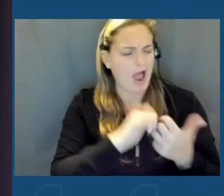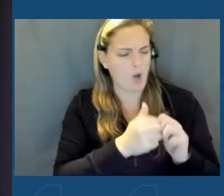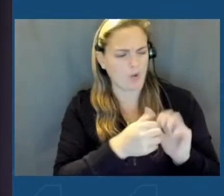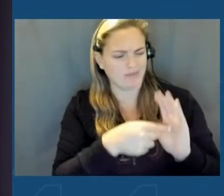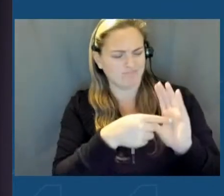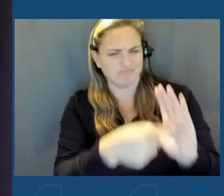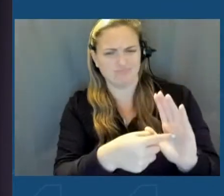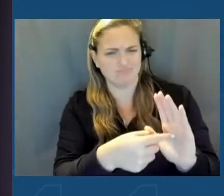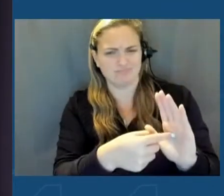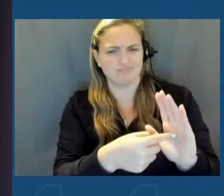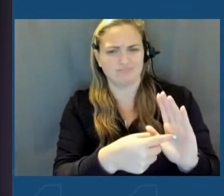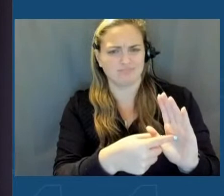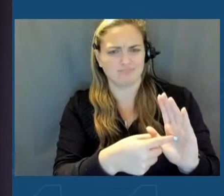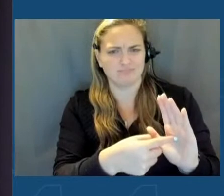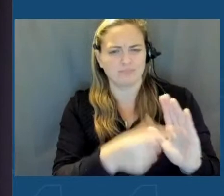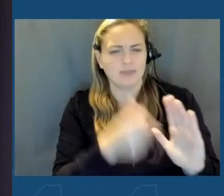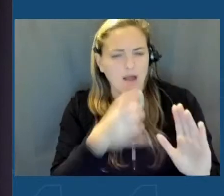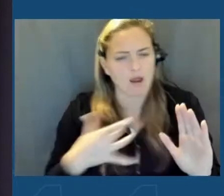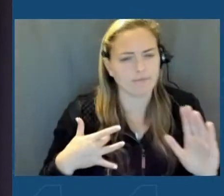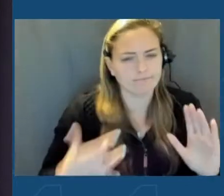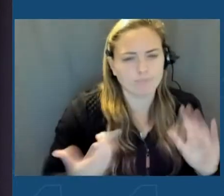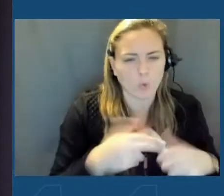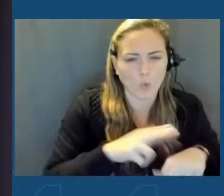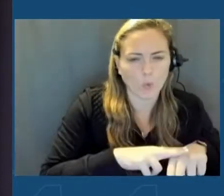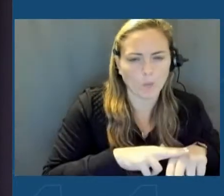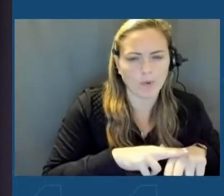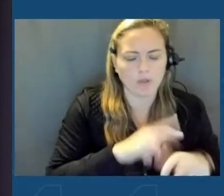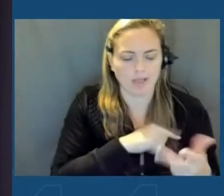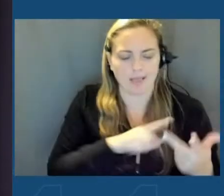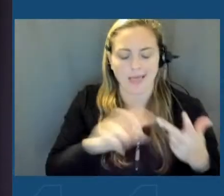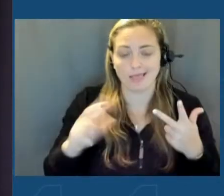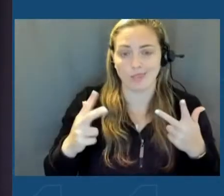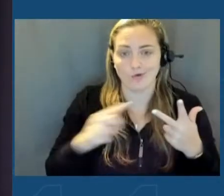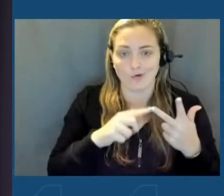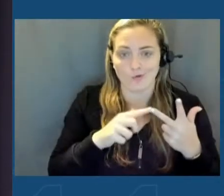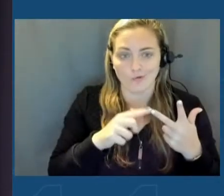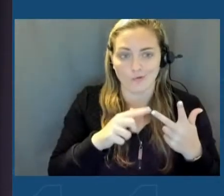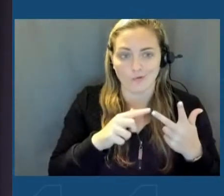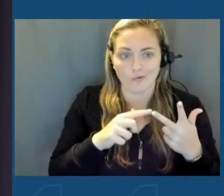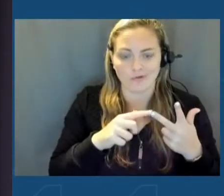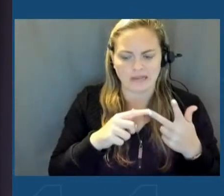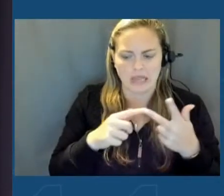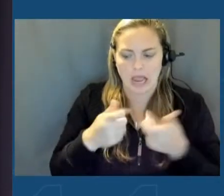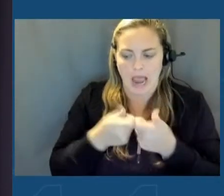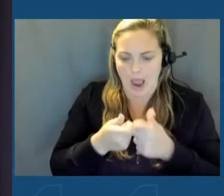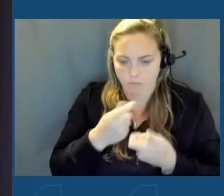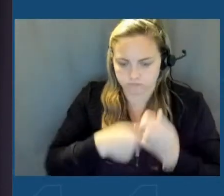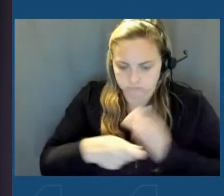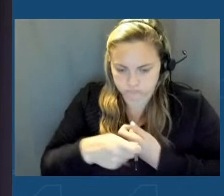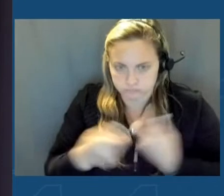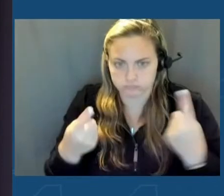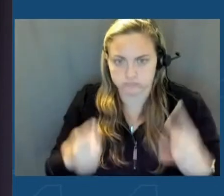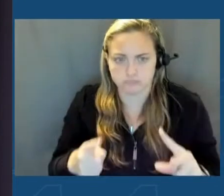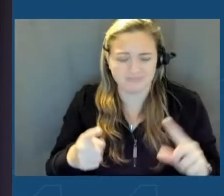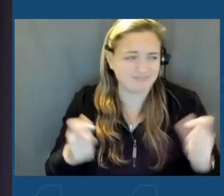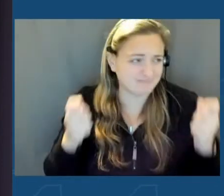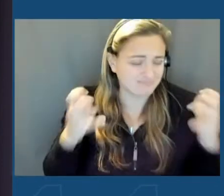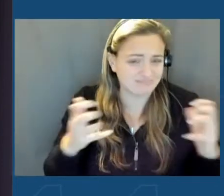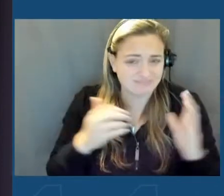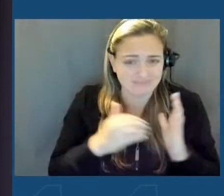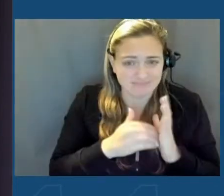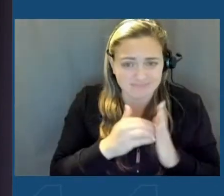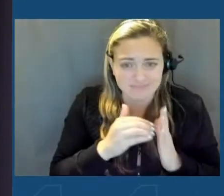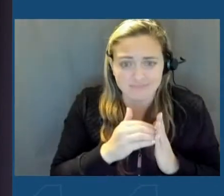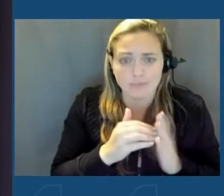aren't classical. And 3rd, the transmission of monkeypox is occurring overwhelmingly